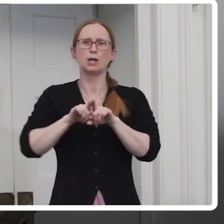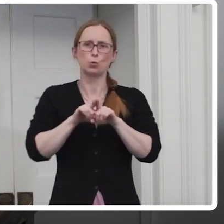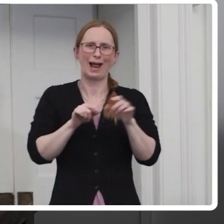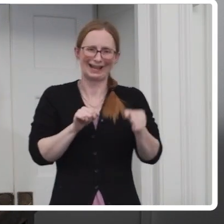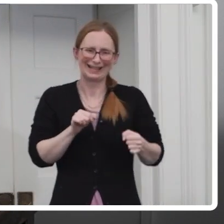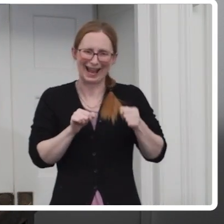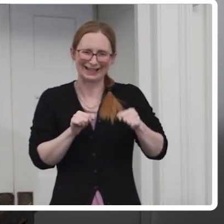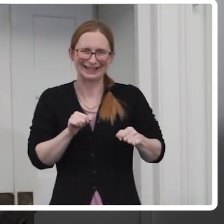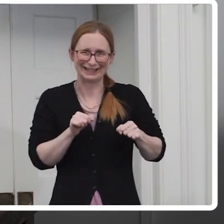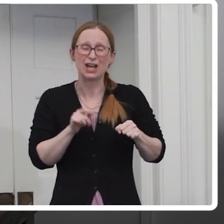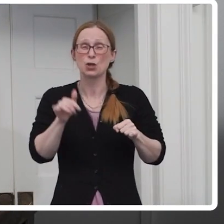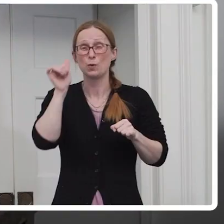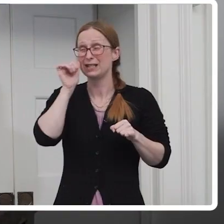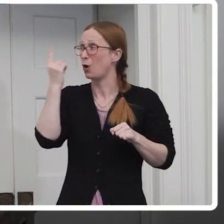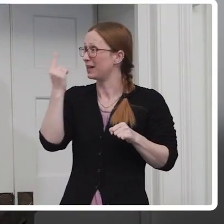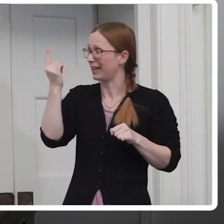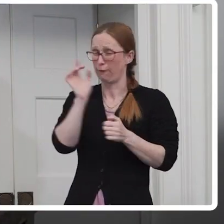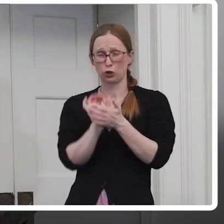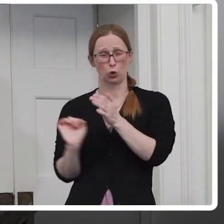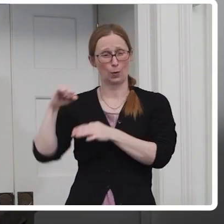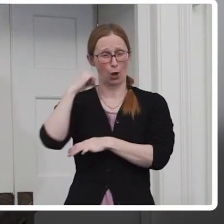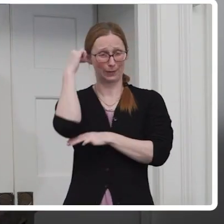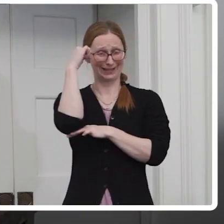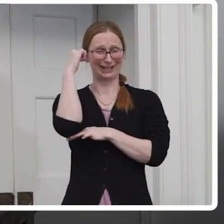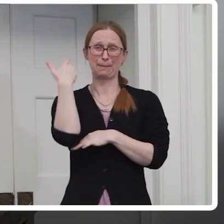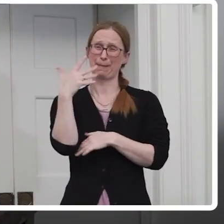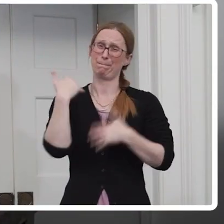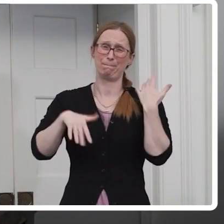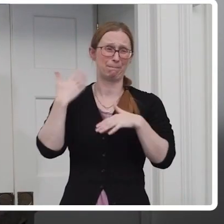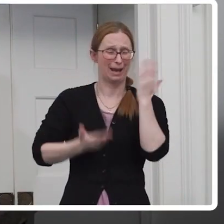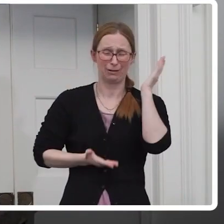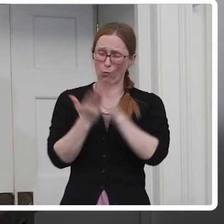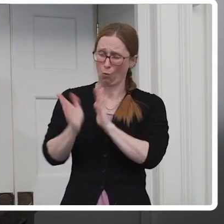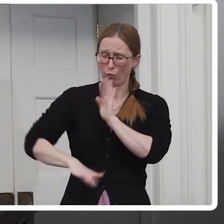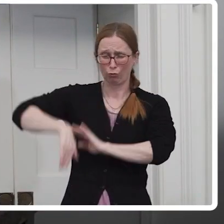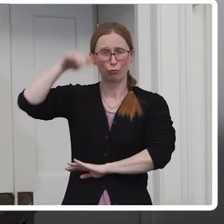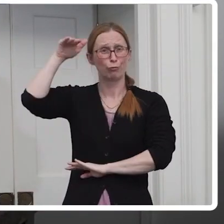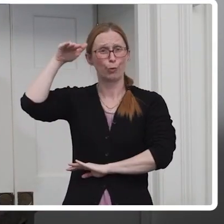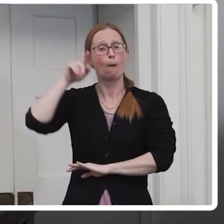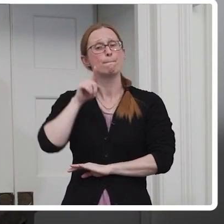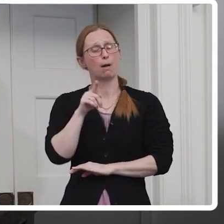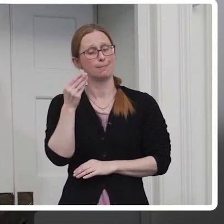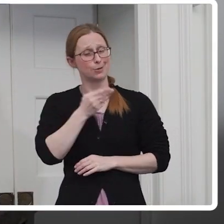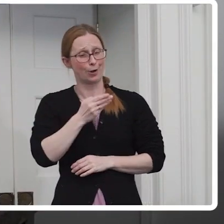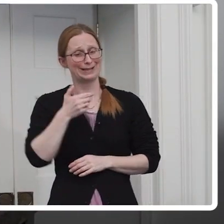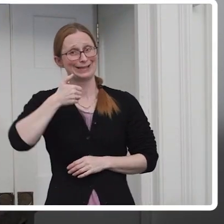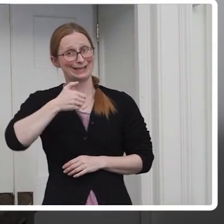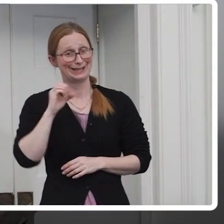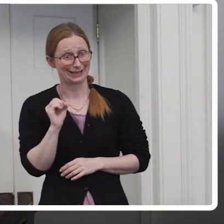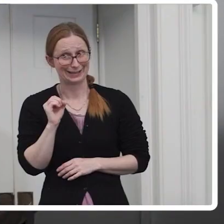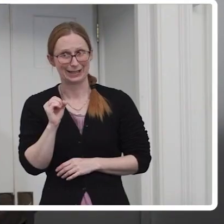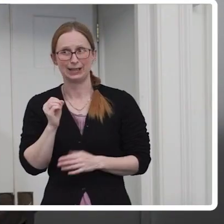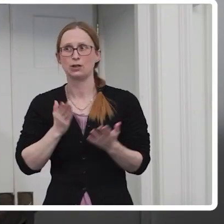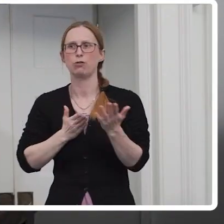cane, and we know that her scoliosis caused her pain throughout her life. And the way that she was talked about at the time in the